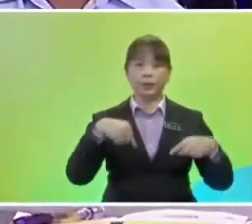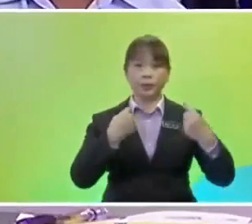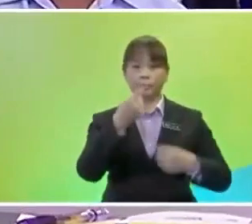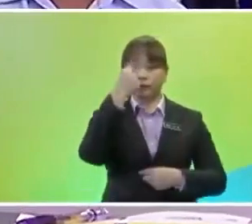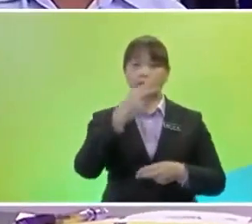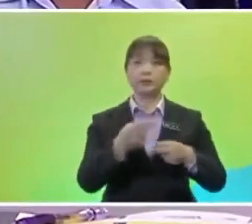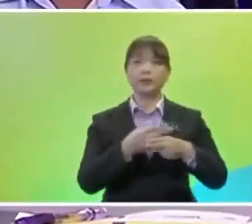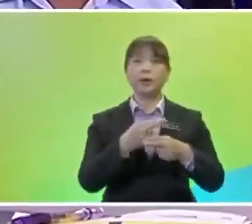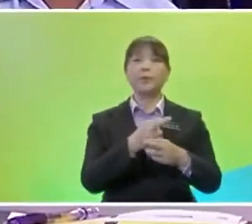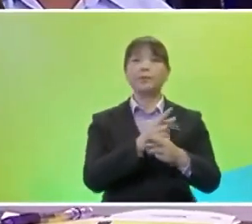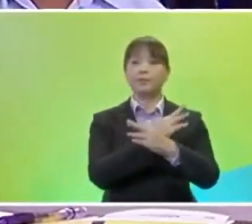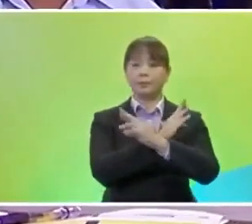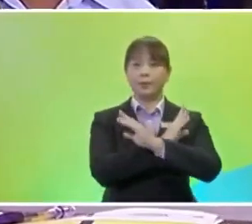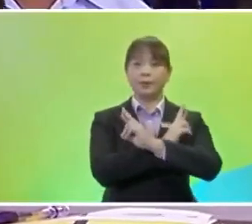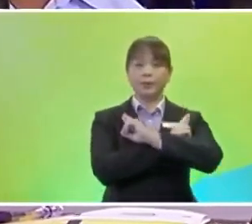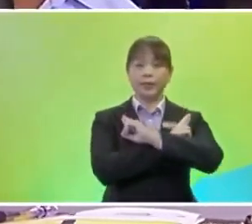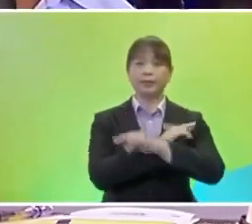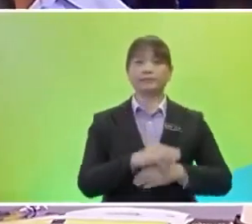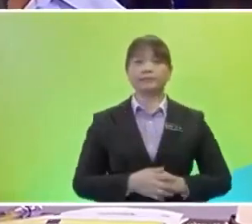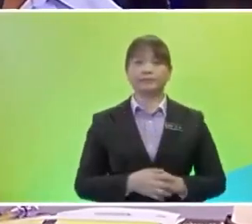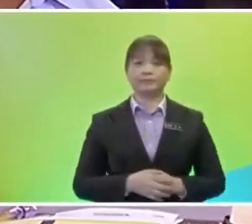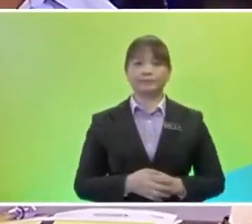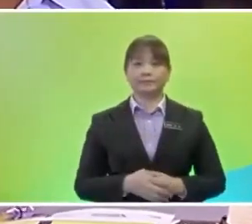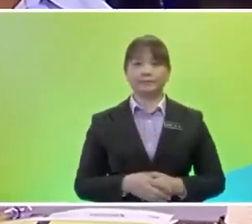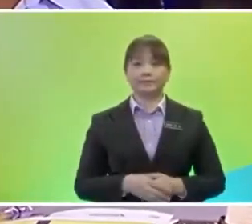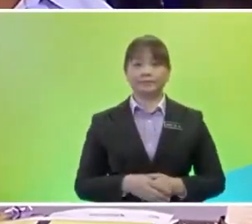first and we'll be right back here on DDTV KPM.